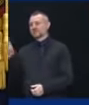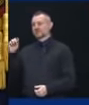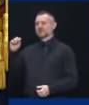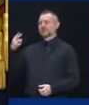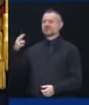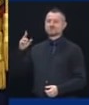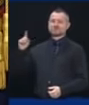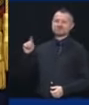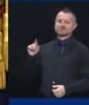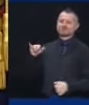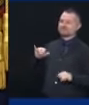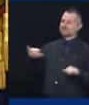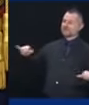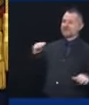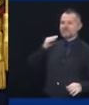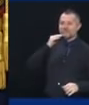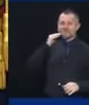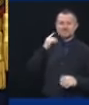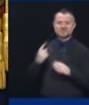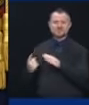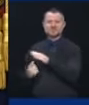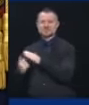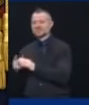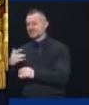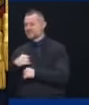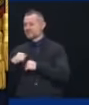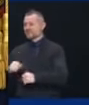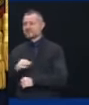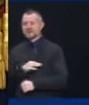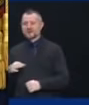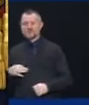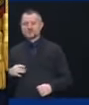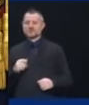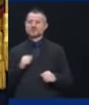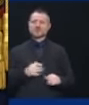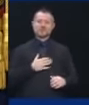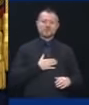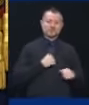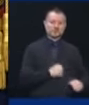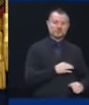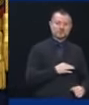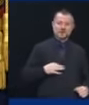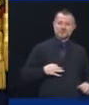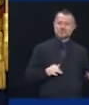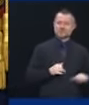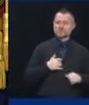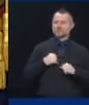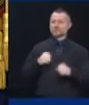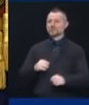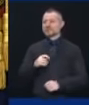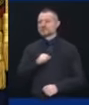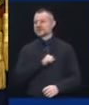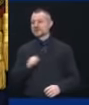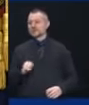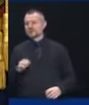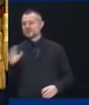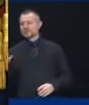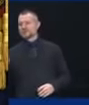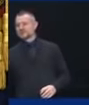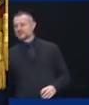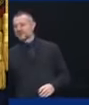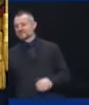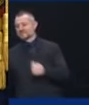quarantined. We want to protect his staff. I want to protect my staff. I want to protect Senate staff. So I think there will